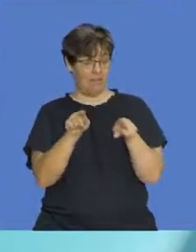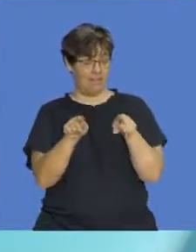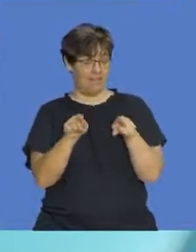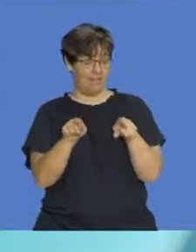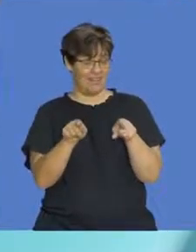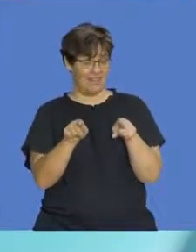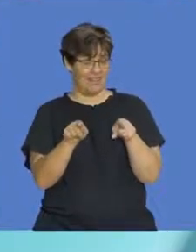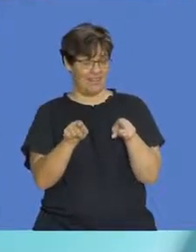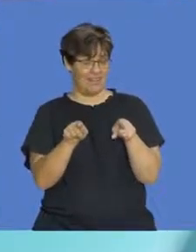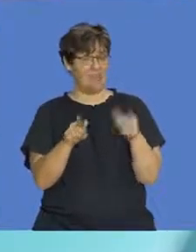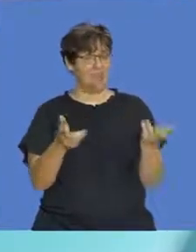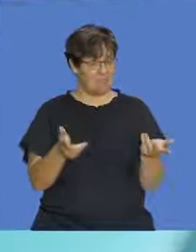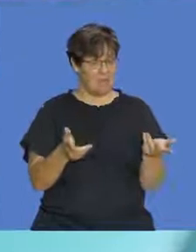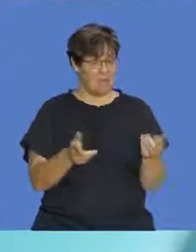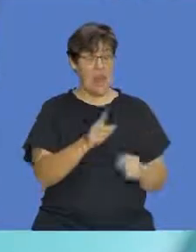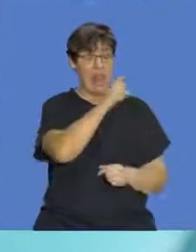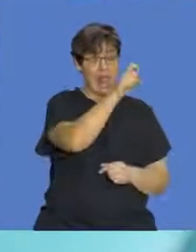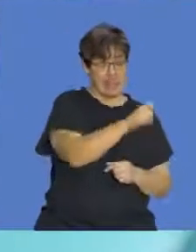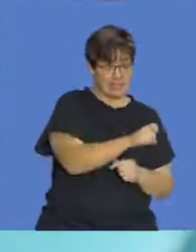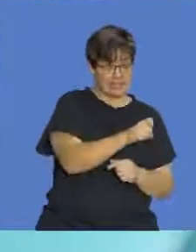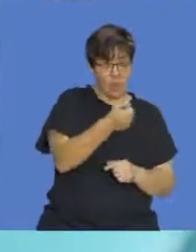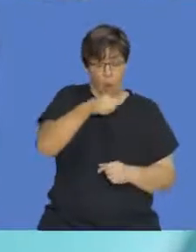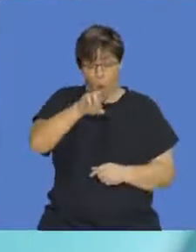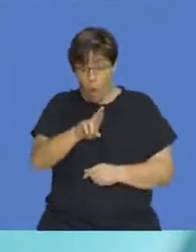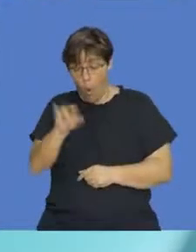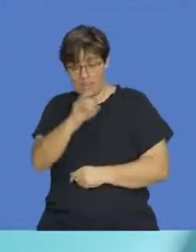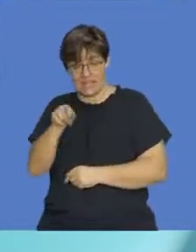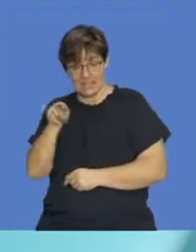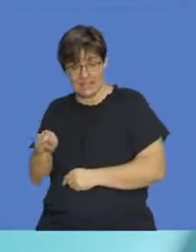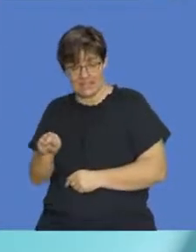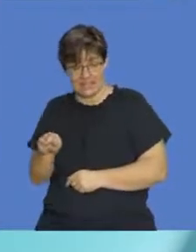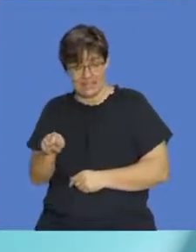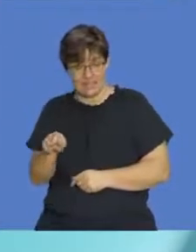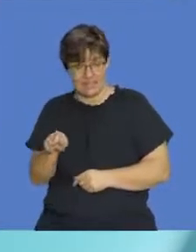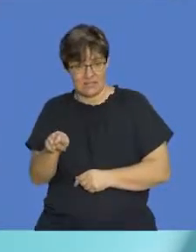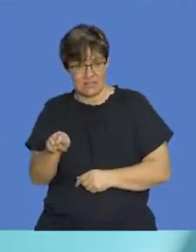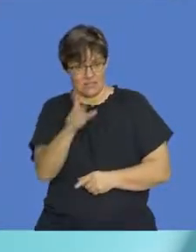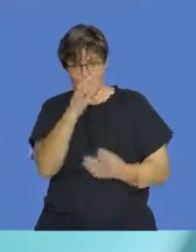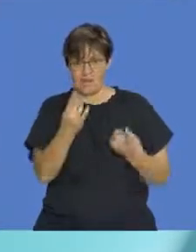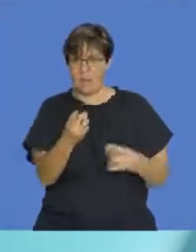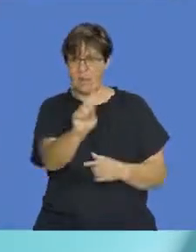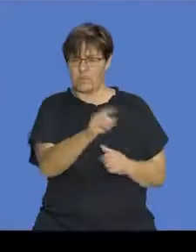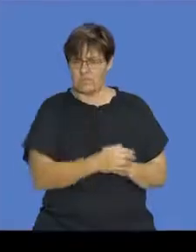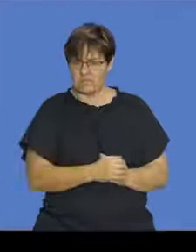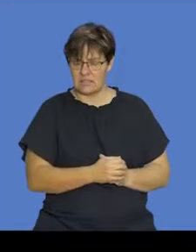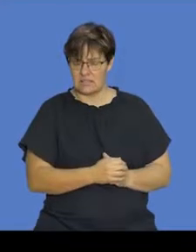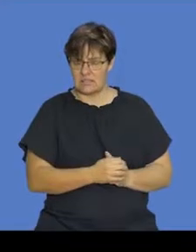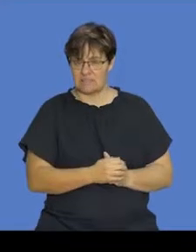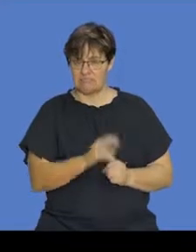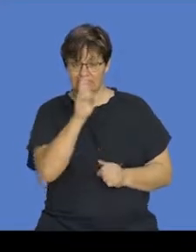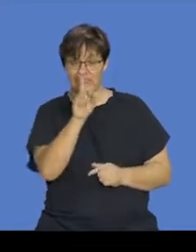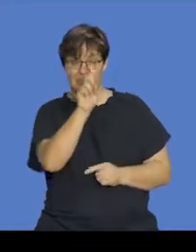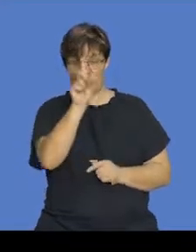other words, if it was in x or z, then what's that number going to be? Let's have a look at the